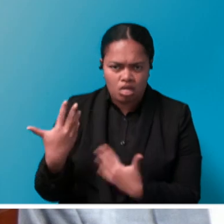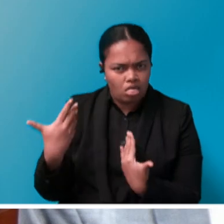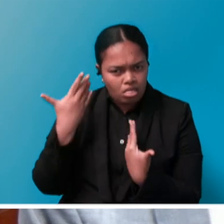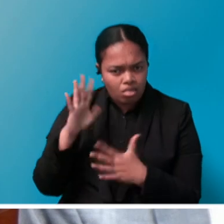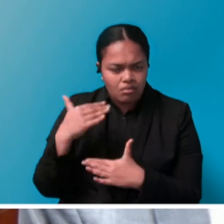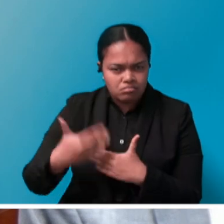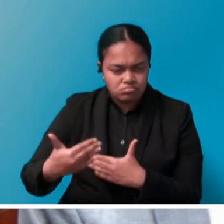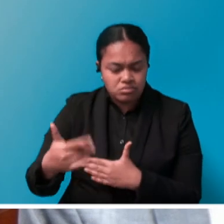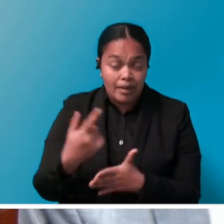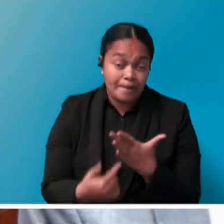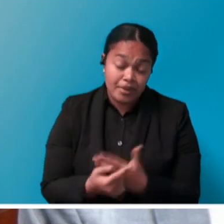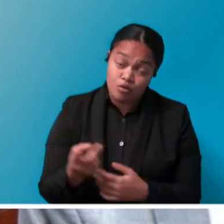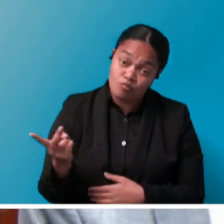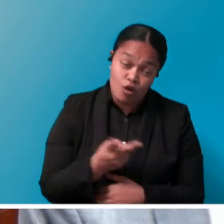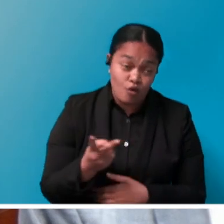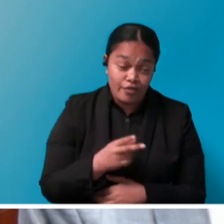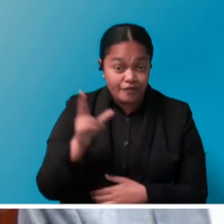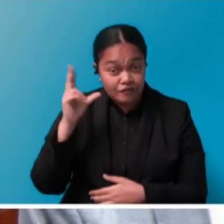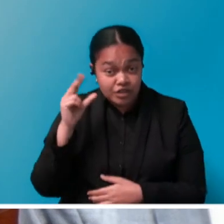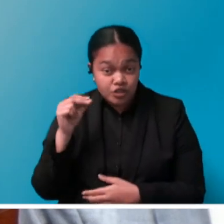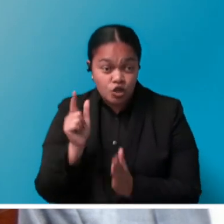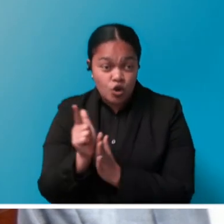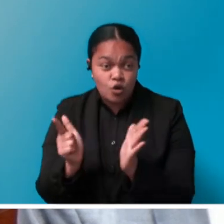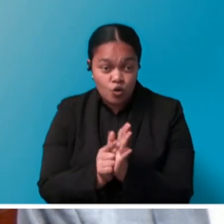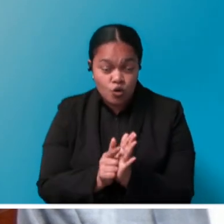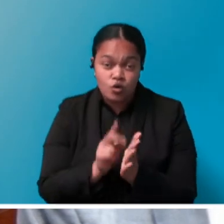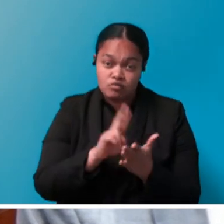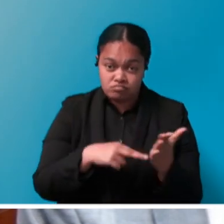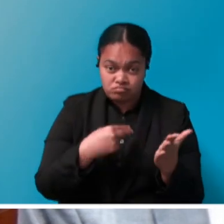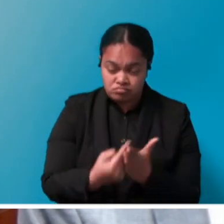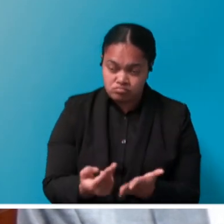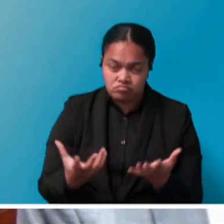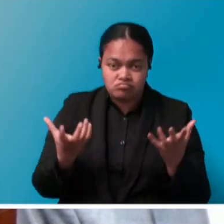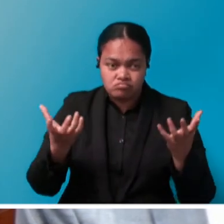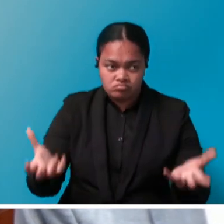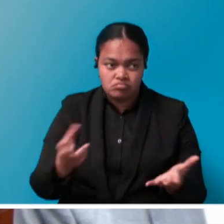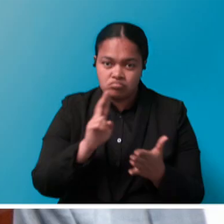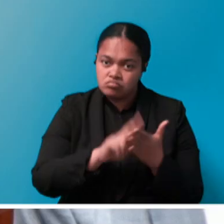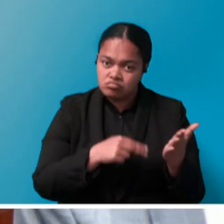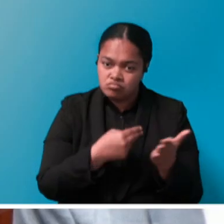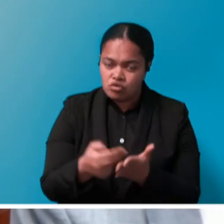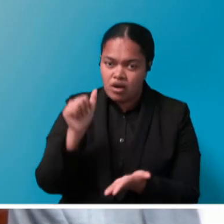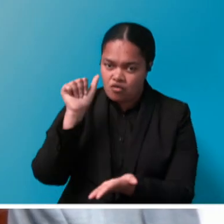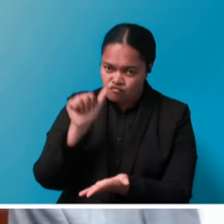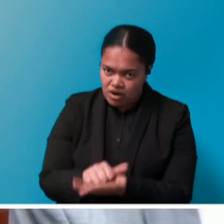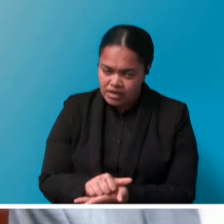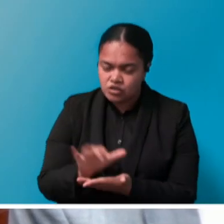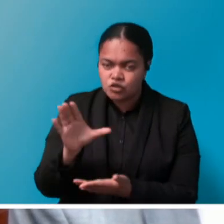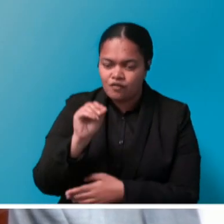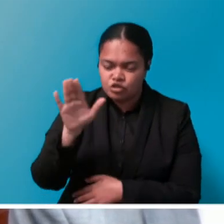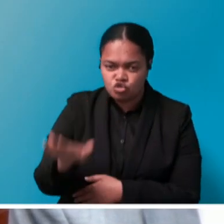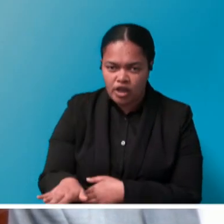committed, both under Fijian law and the International Convention, specifically the Convention on the Rights of the Child,